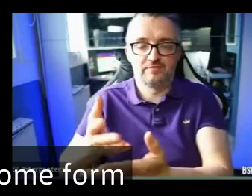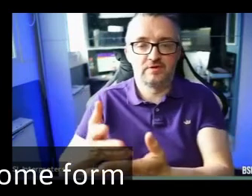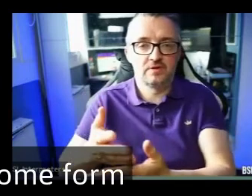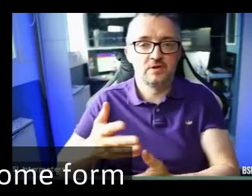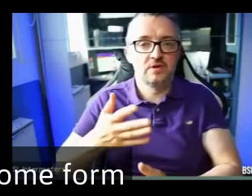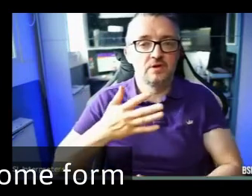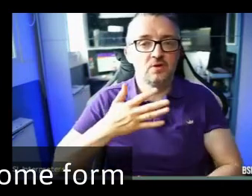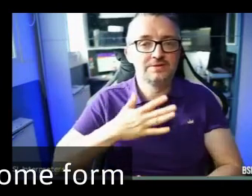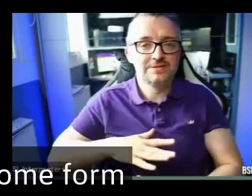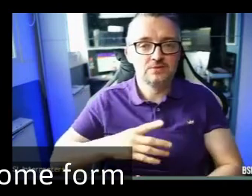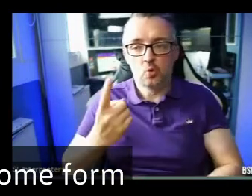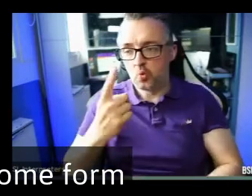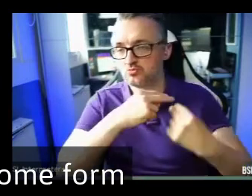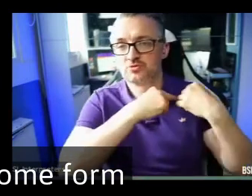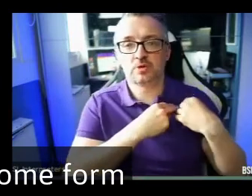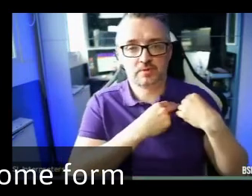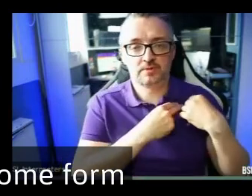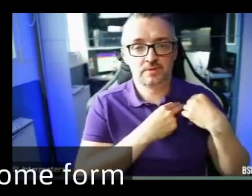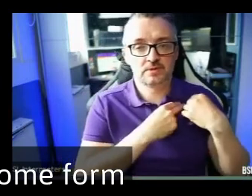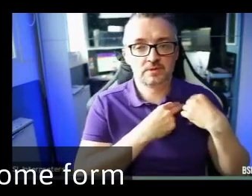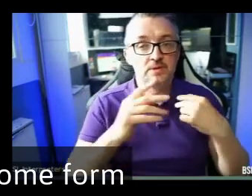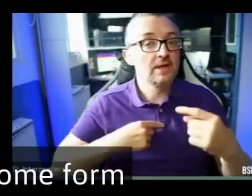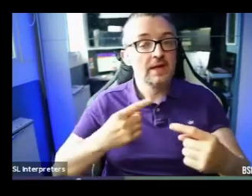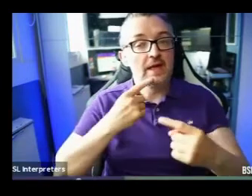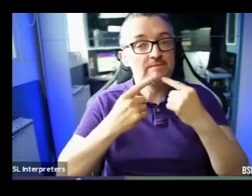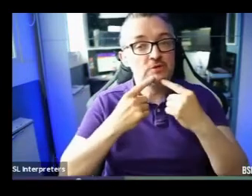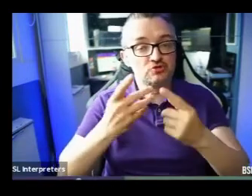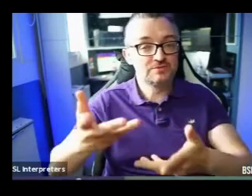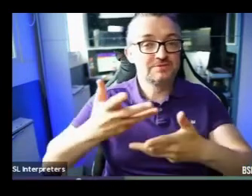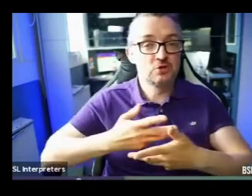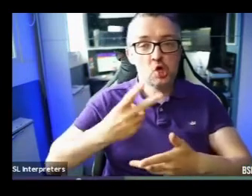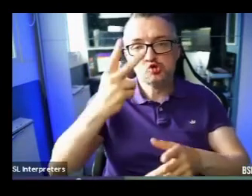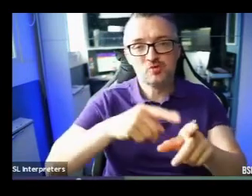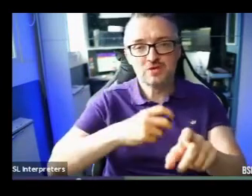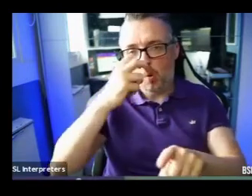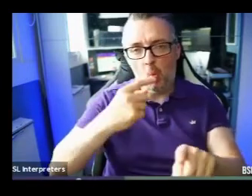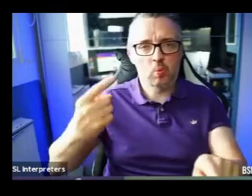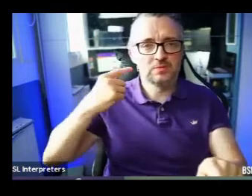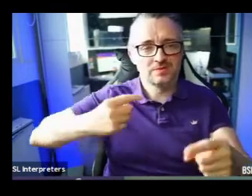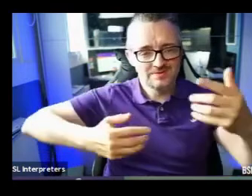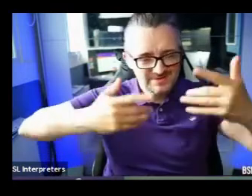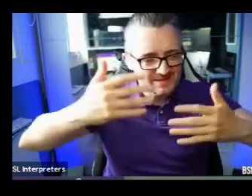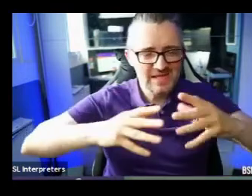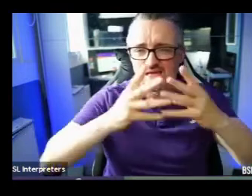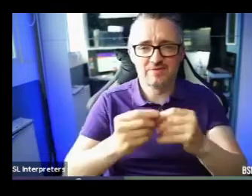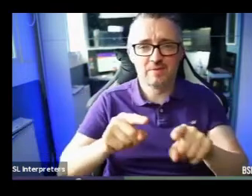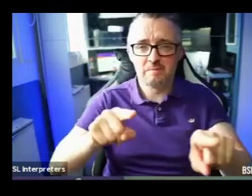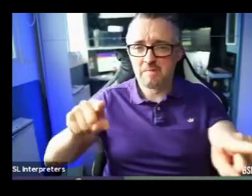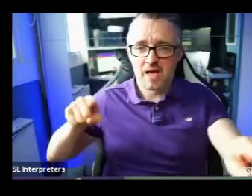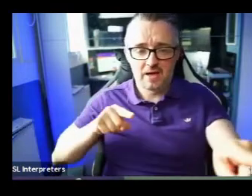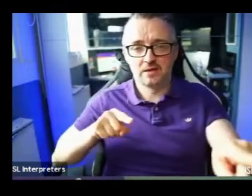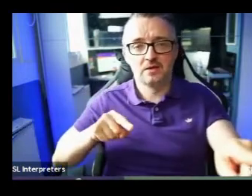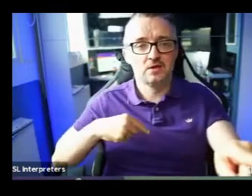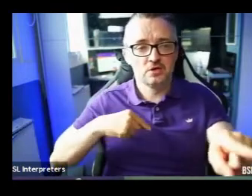delivery, some form of measurement, some form of accountability. We get information just now that's 2 years behind about stats and delivery,